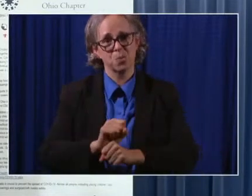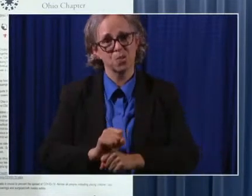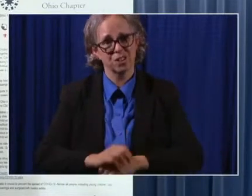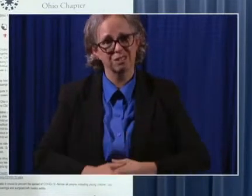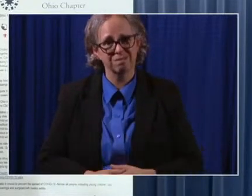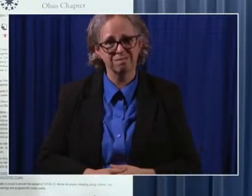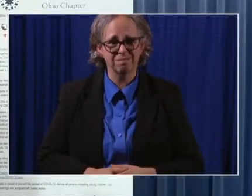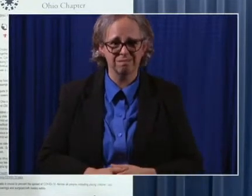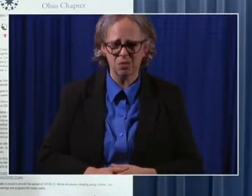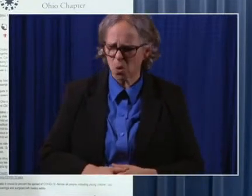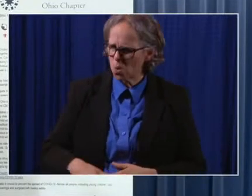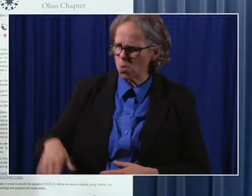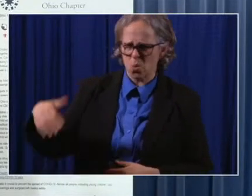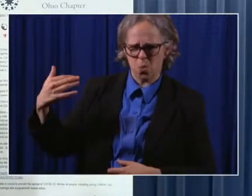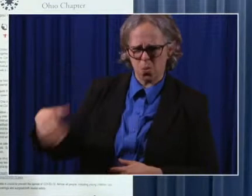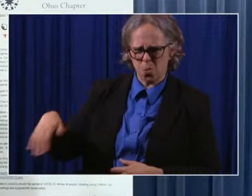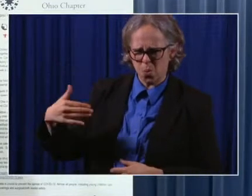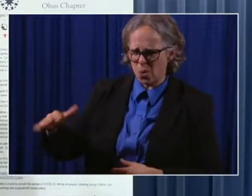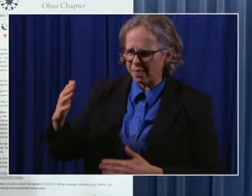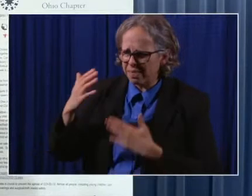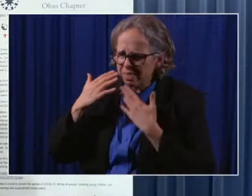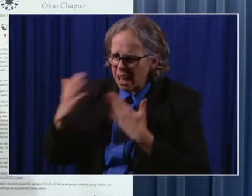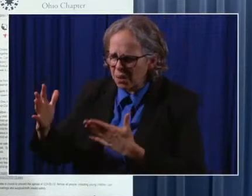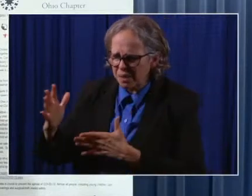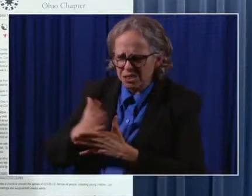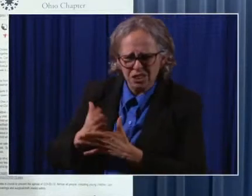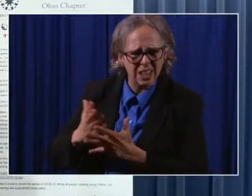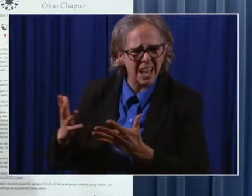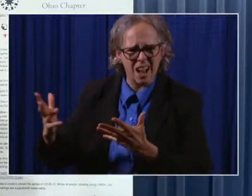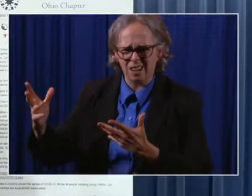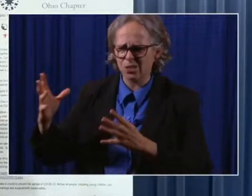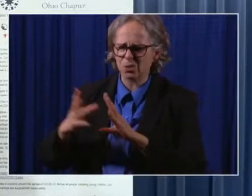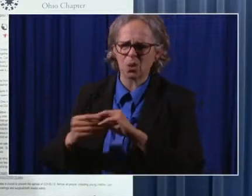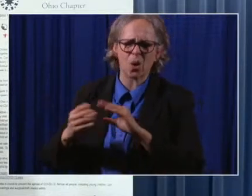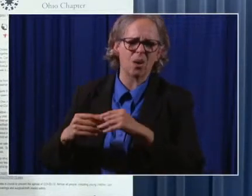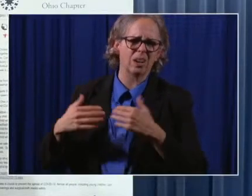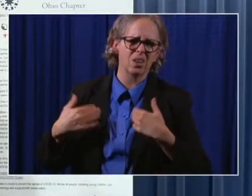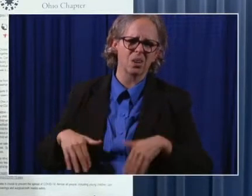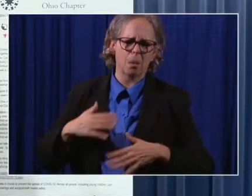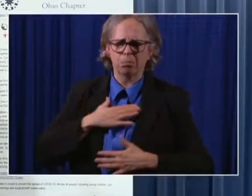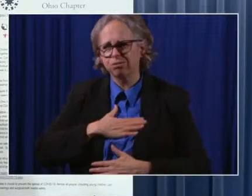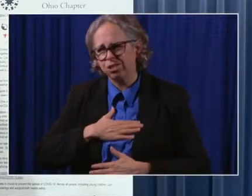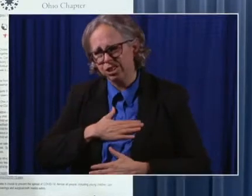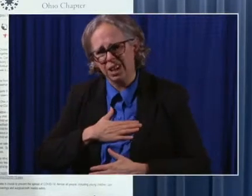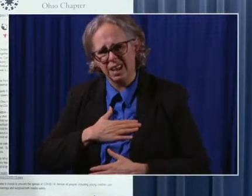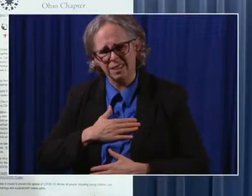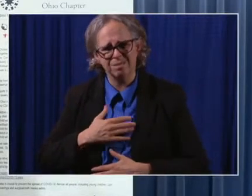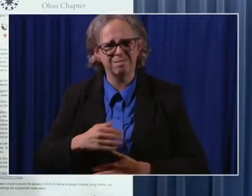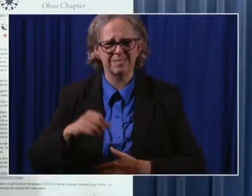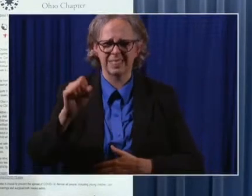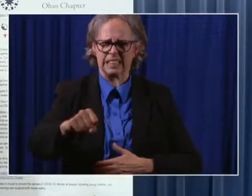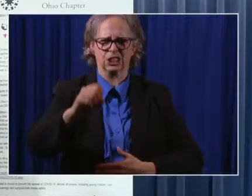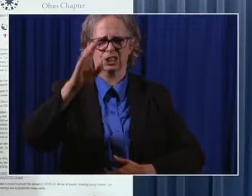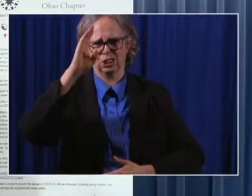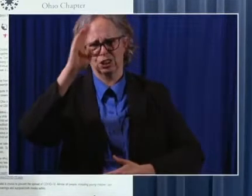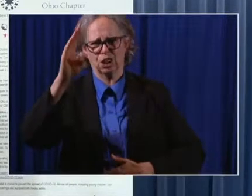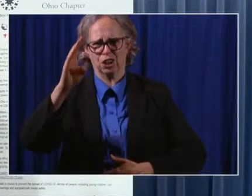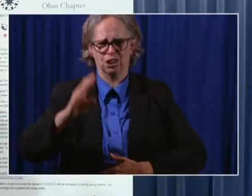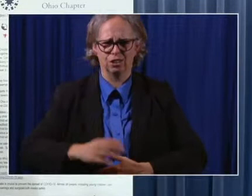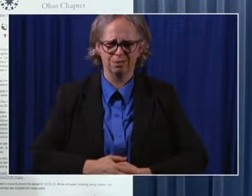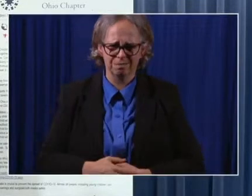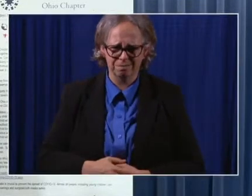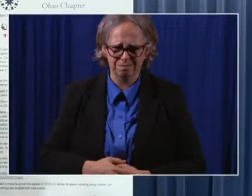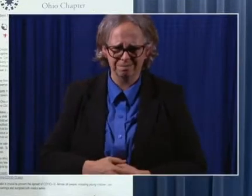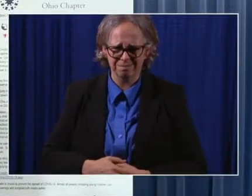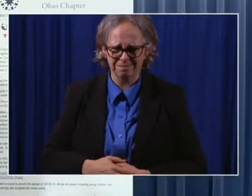Well, Chief, thank you very much for sharing your story. We appreciate it, and best wishes to you and your wife. Anything else you'd like to